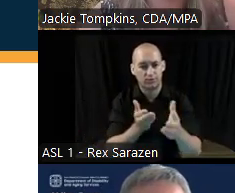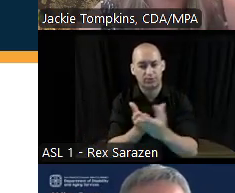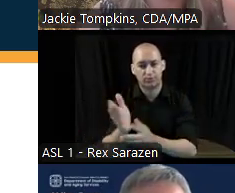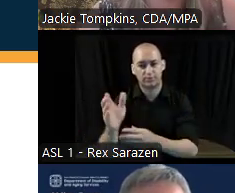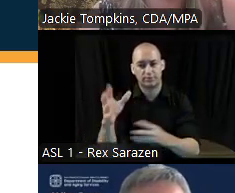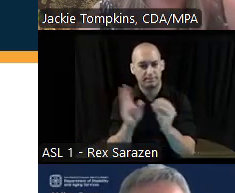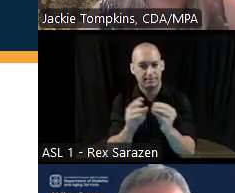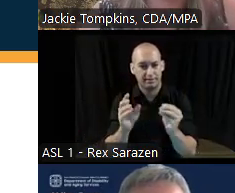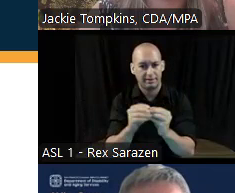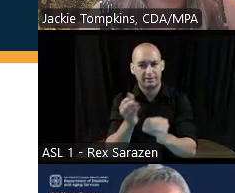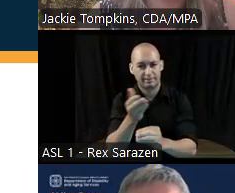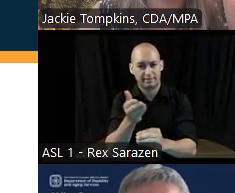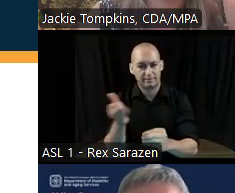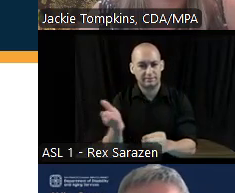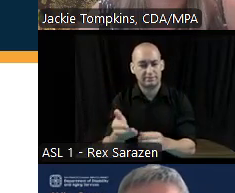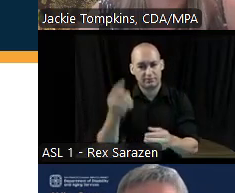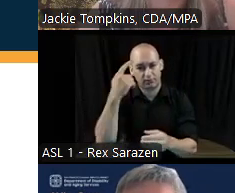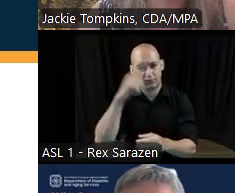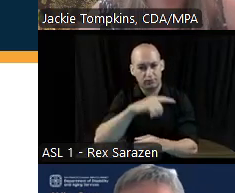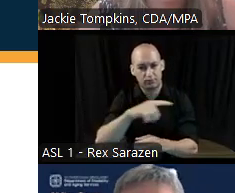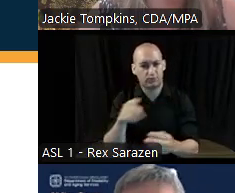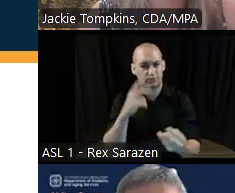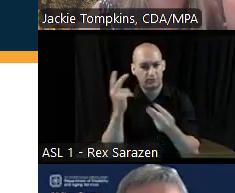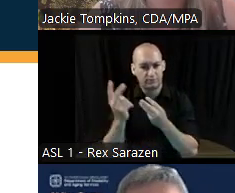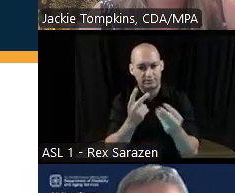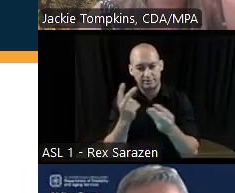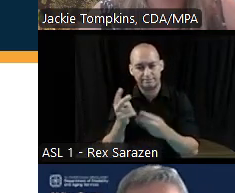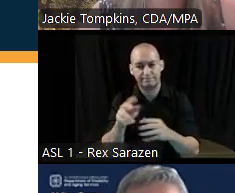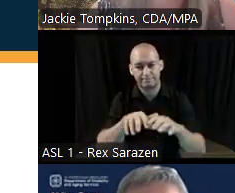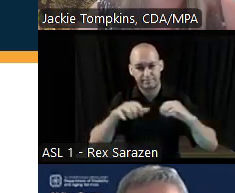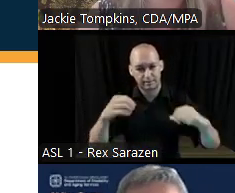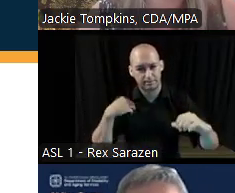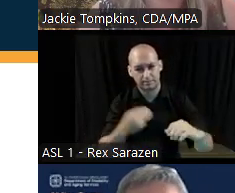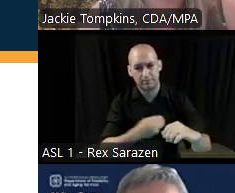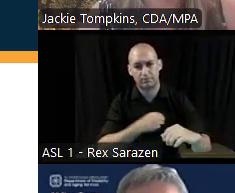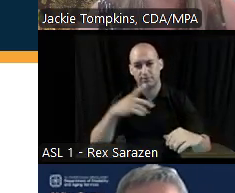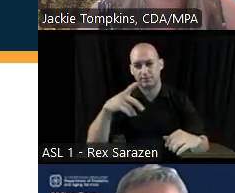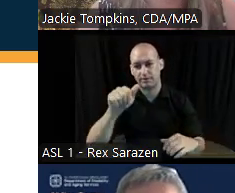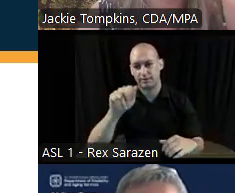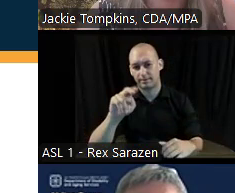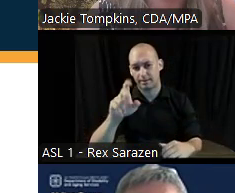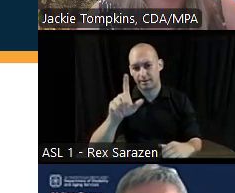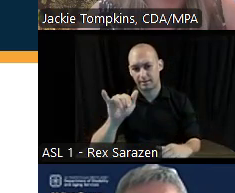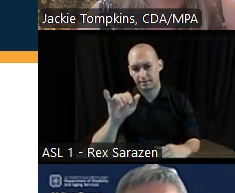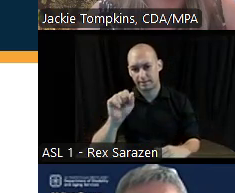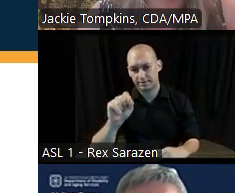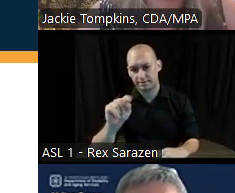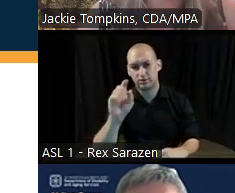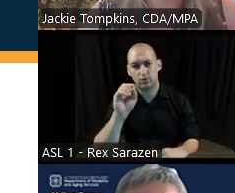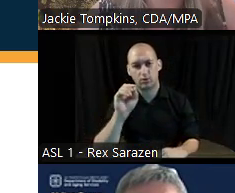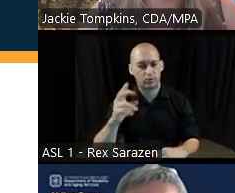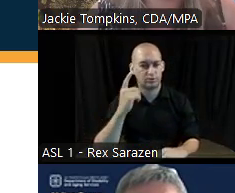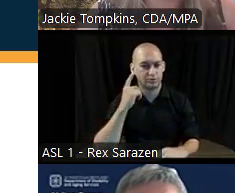for those of you attending either as a committee member, a panelist, or even as a public